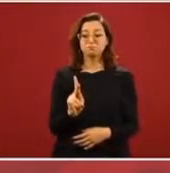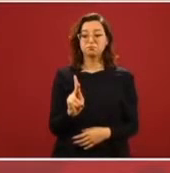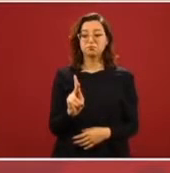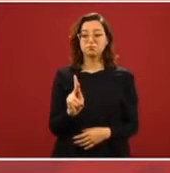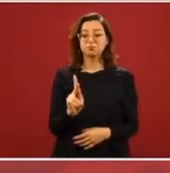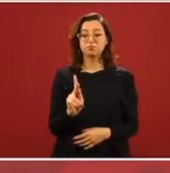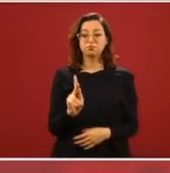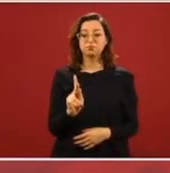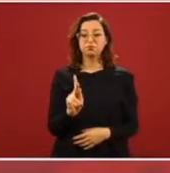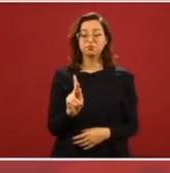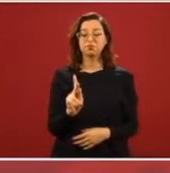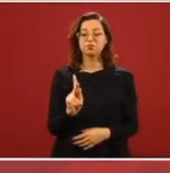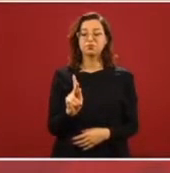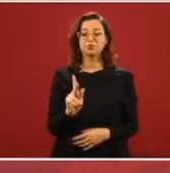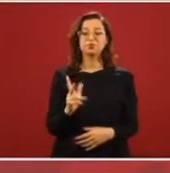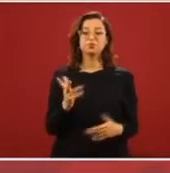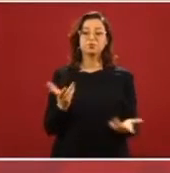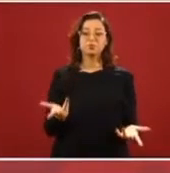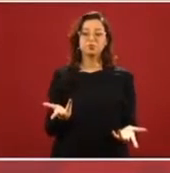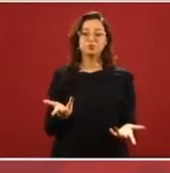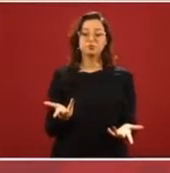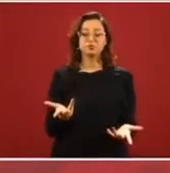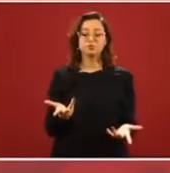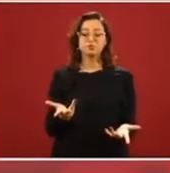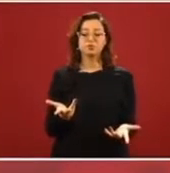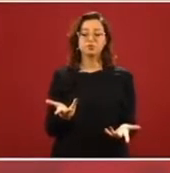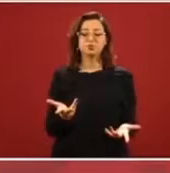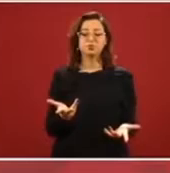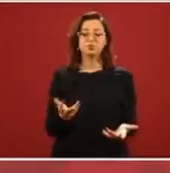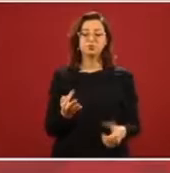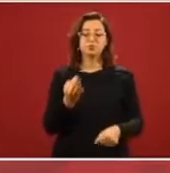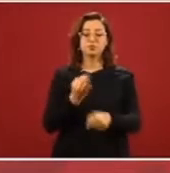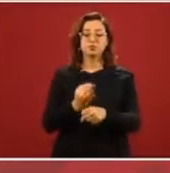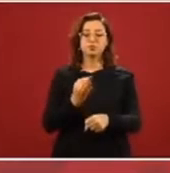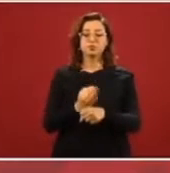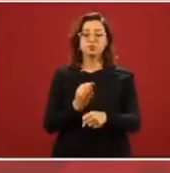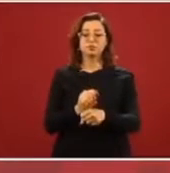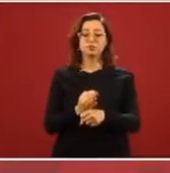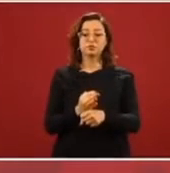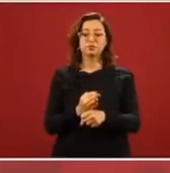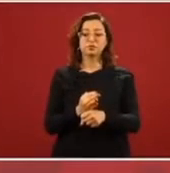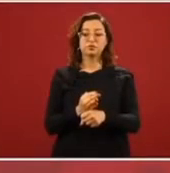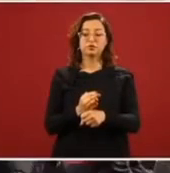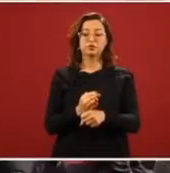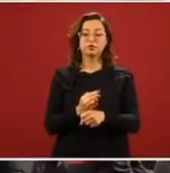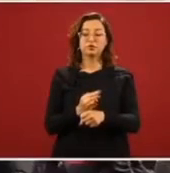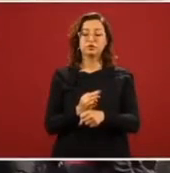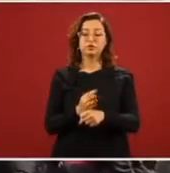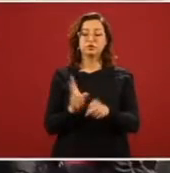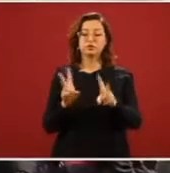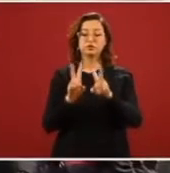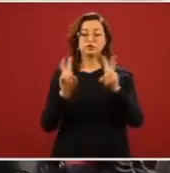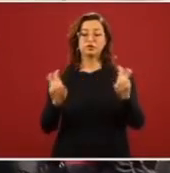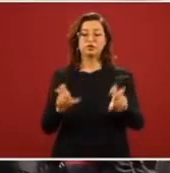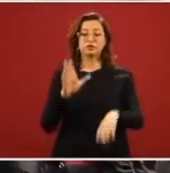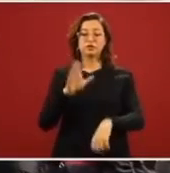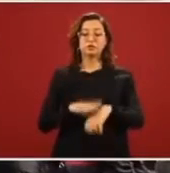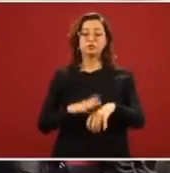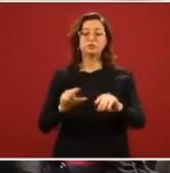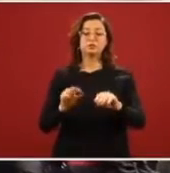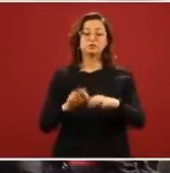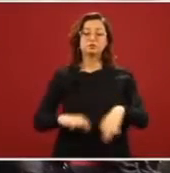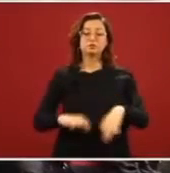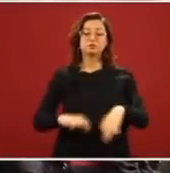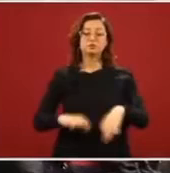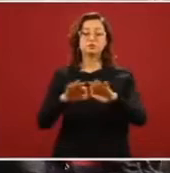However, como tenemos que estar dando información sobre el